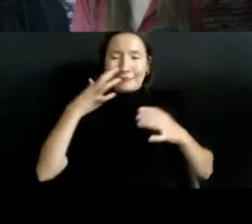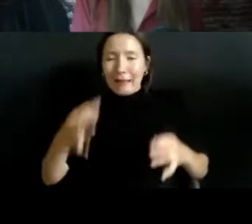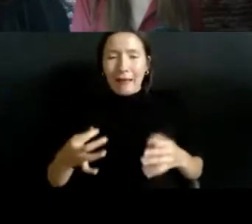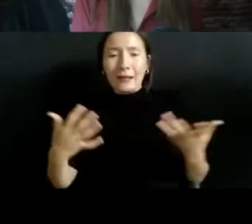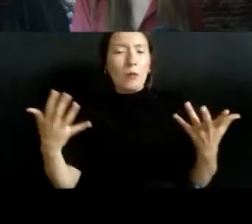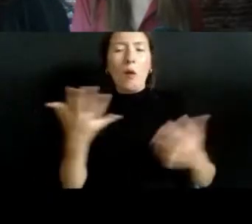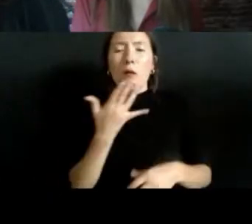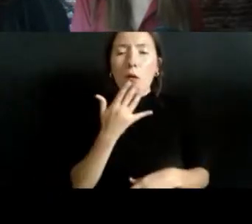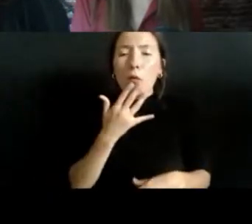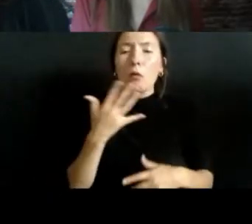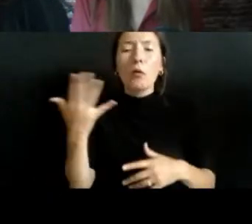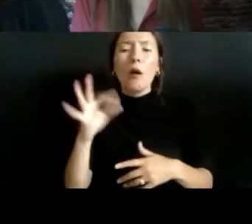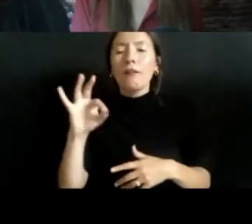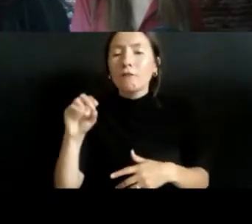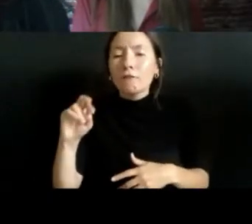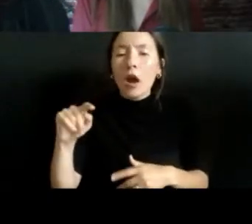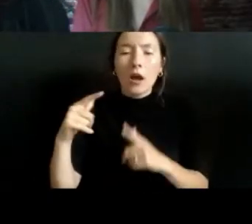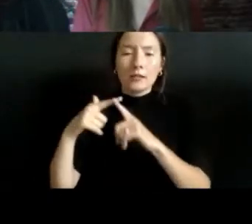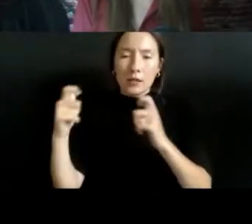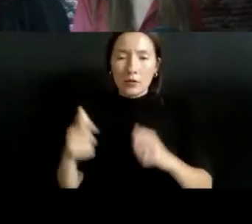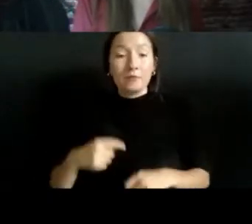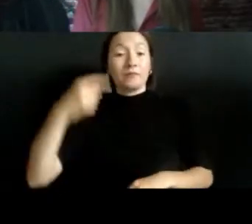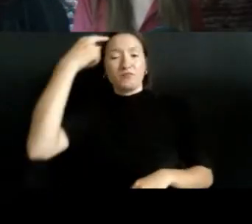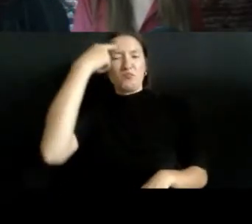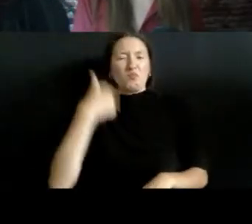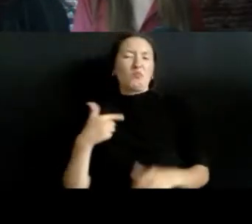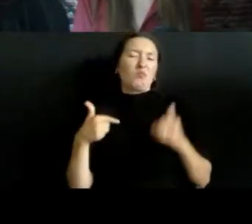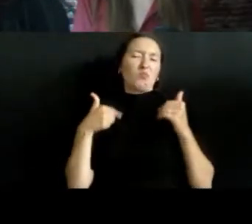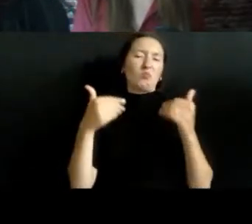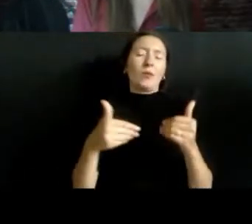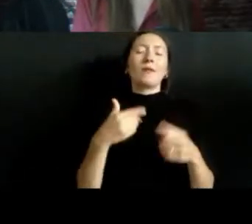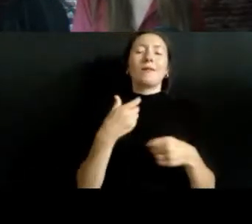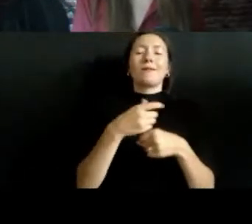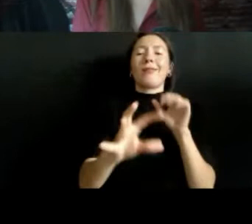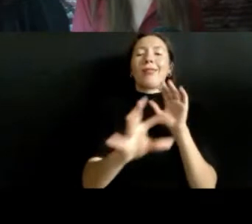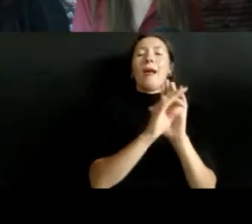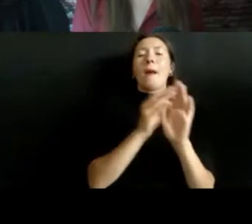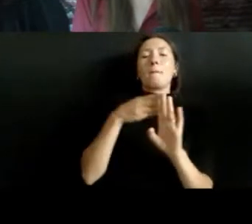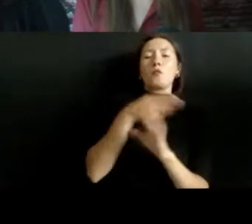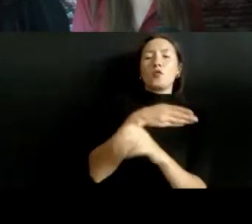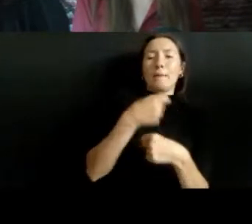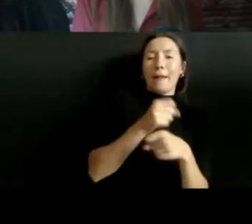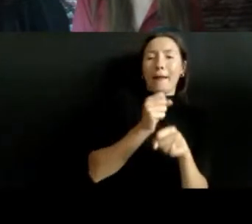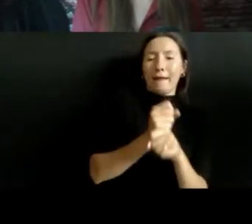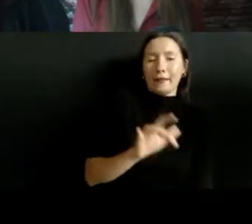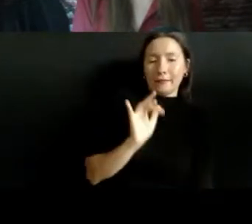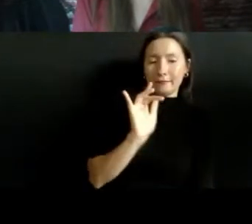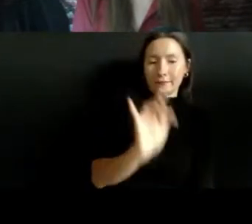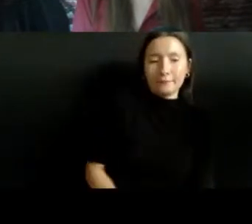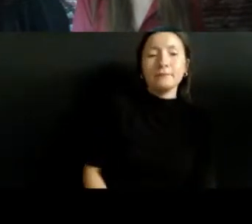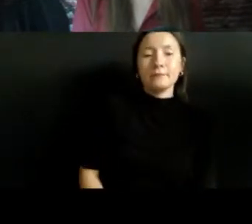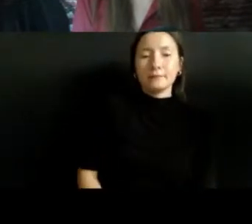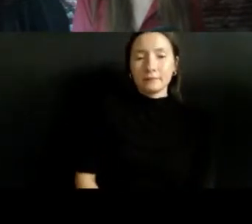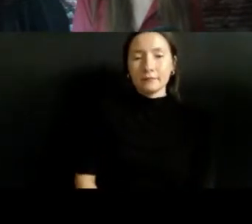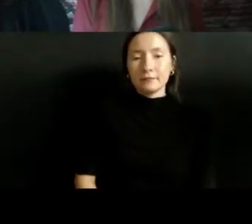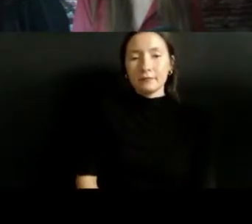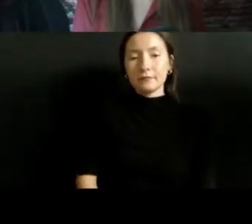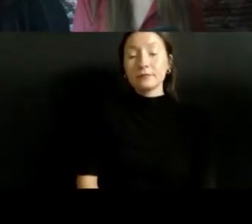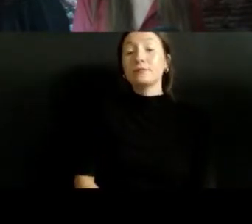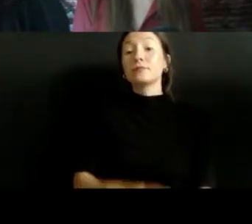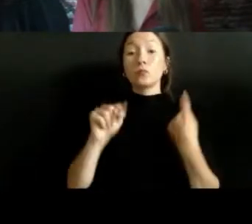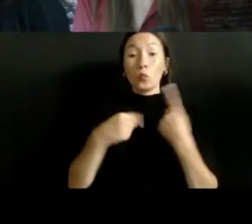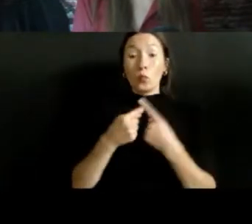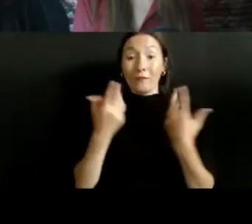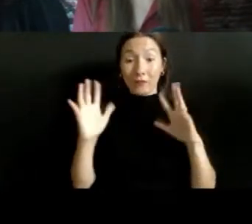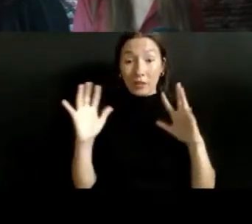this case, I'll select one of the pre-made options with a light red fill and dark red text. Once you are done, click